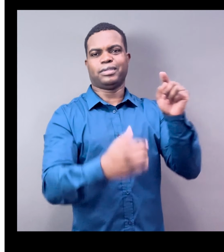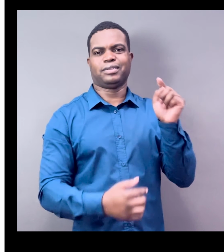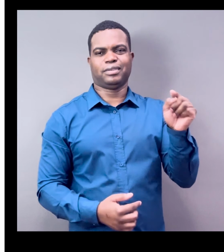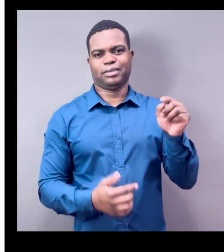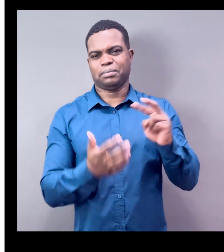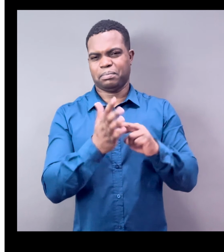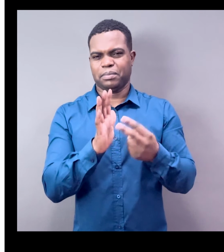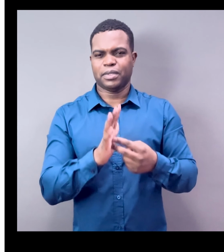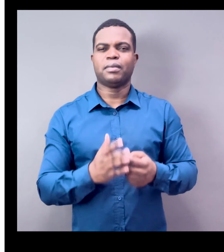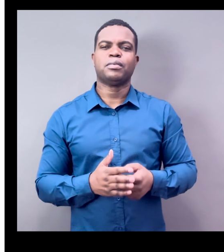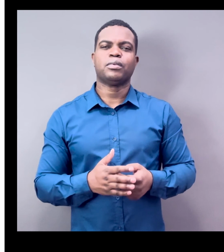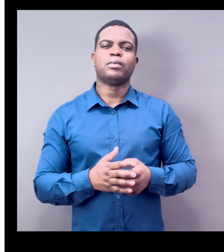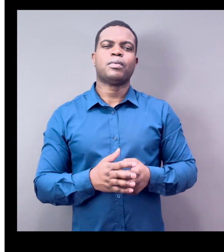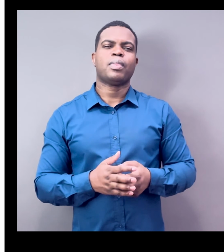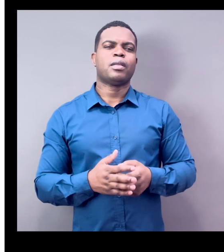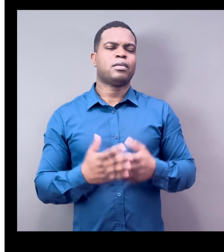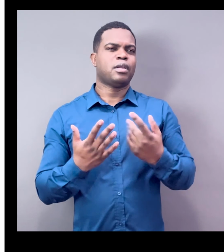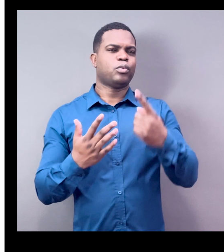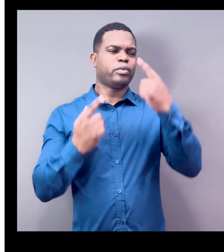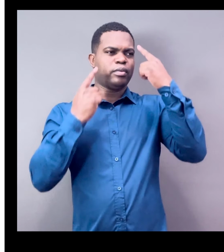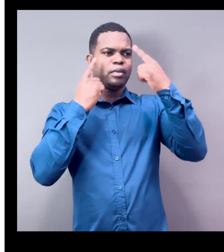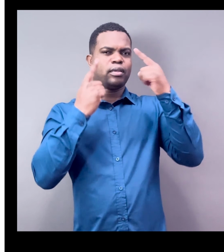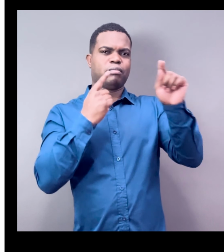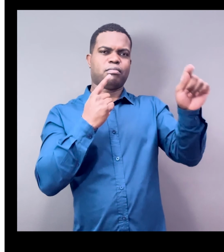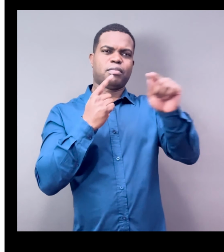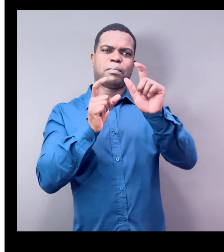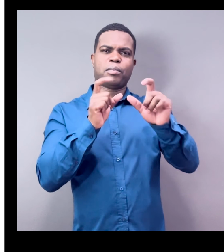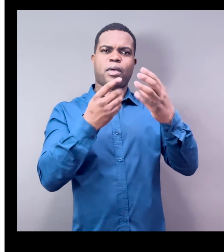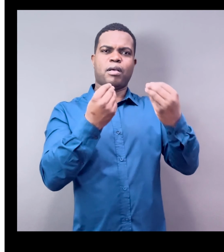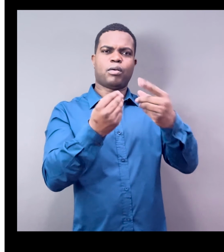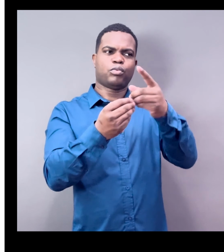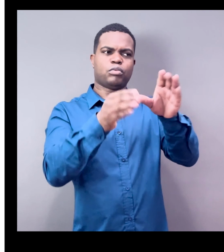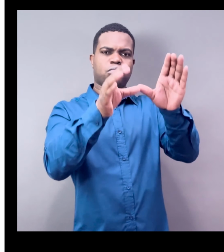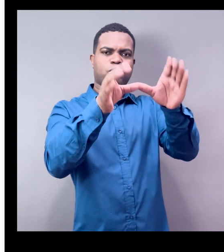thinking about how to categorize these people.